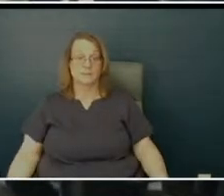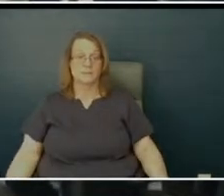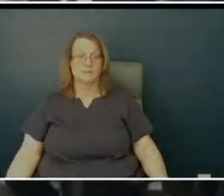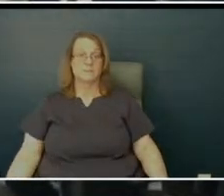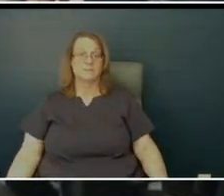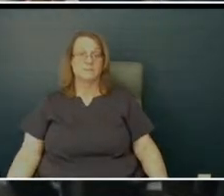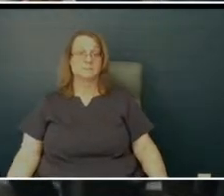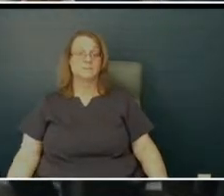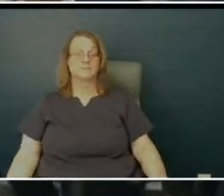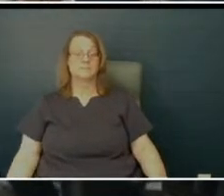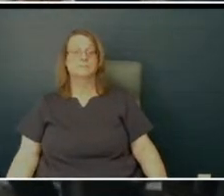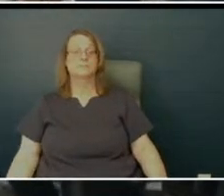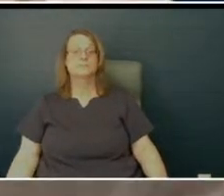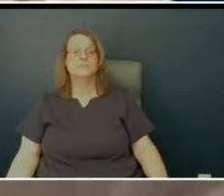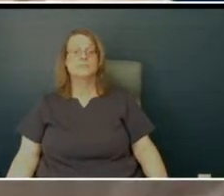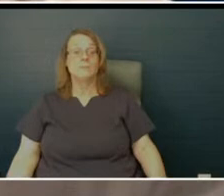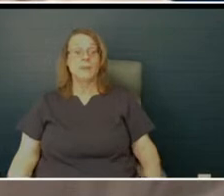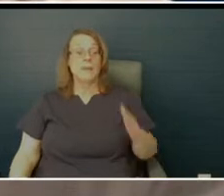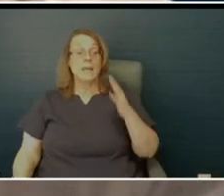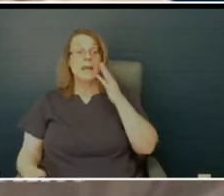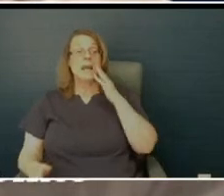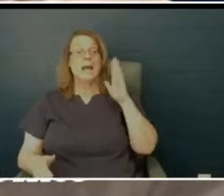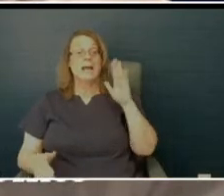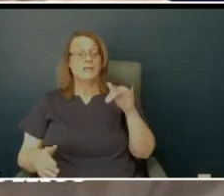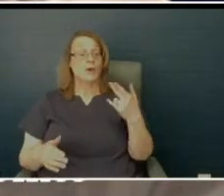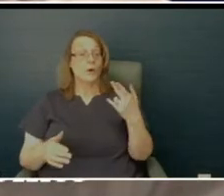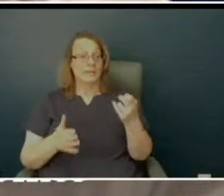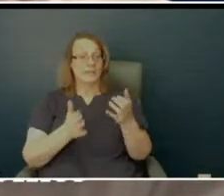I know he had asked for it, but I don't know if he ever